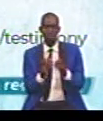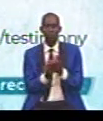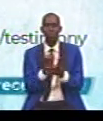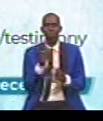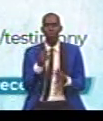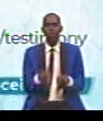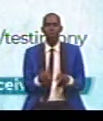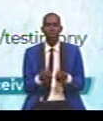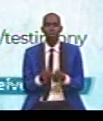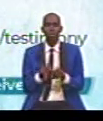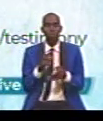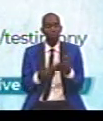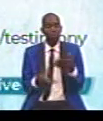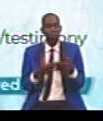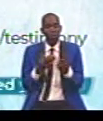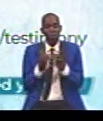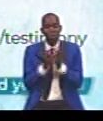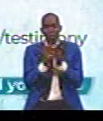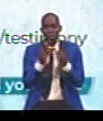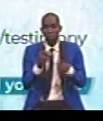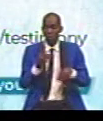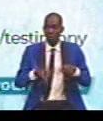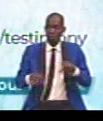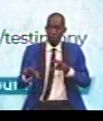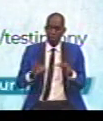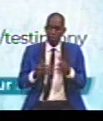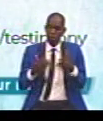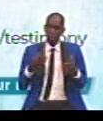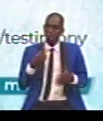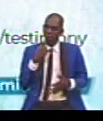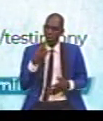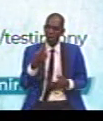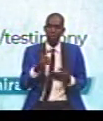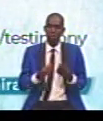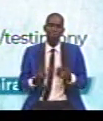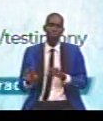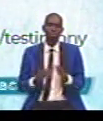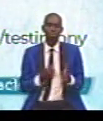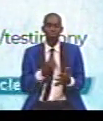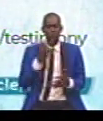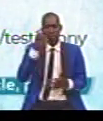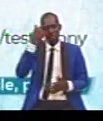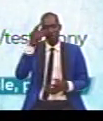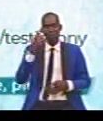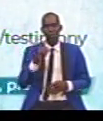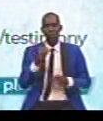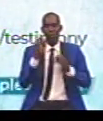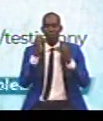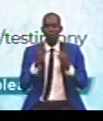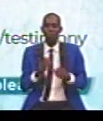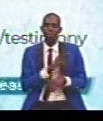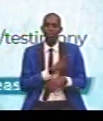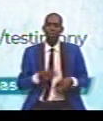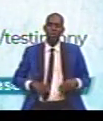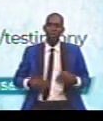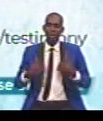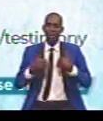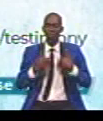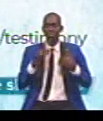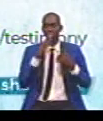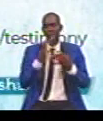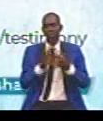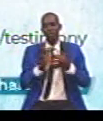Whatever you couldn't do before, test them. Because the yoke is broken. The power of the Lord has been released.